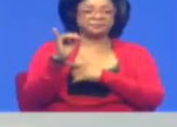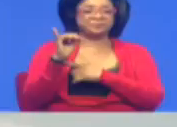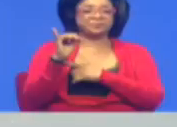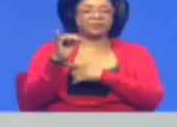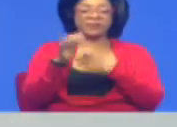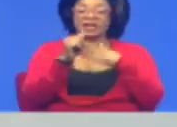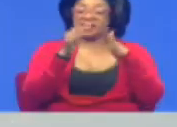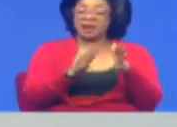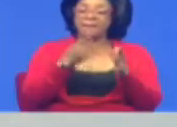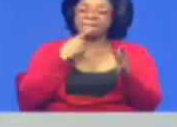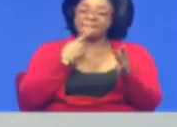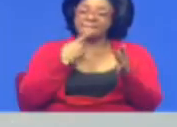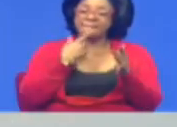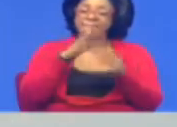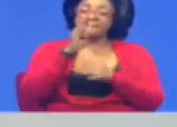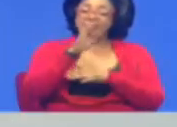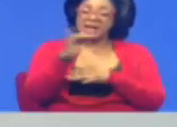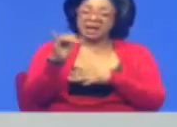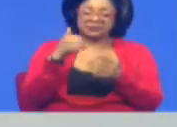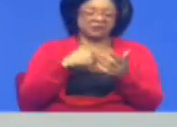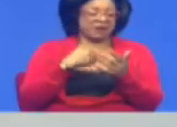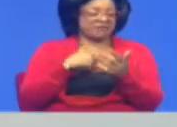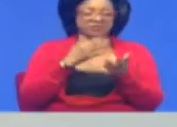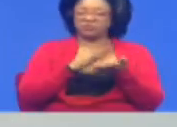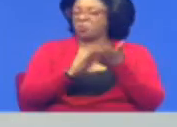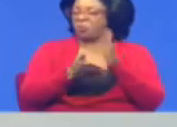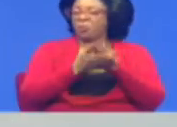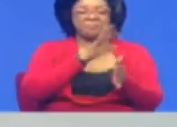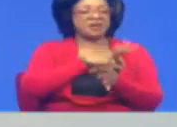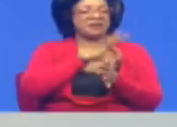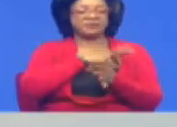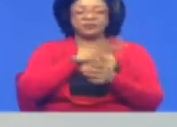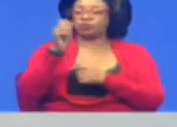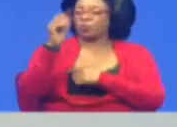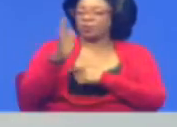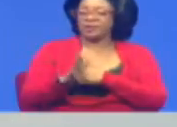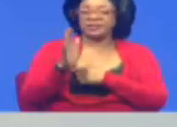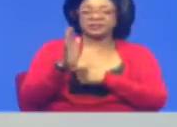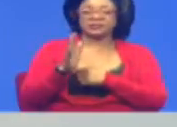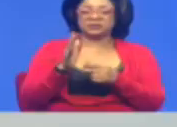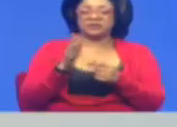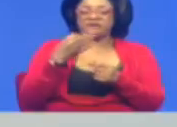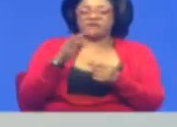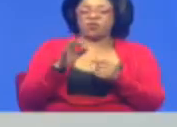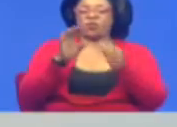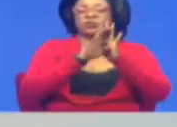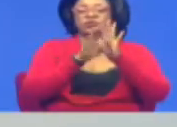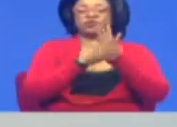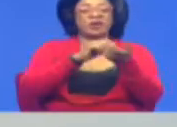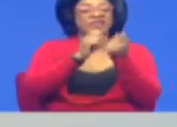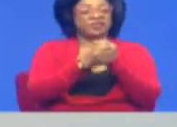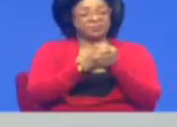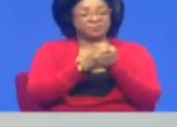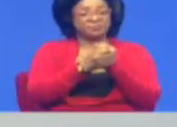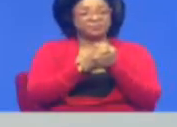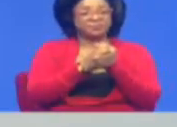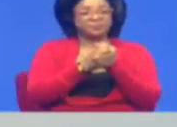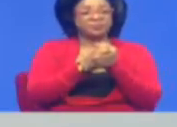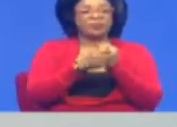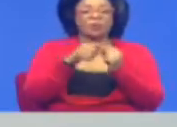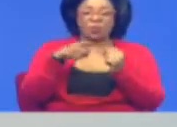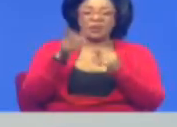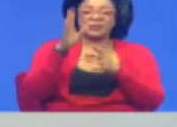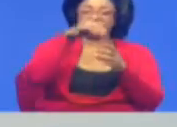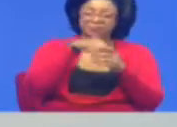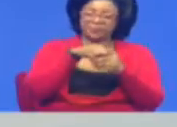leaders say the BBI offers no apparent benefits to Kenyans to warrant constitutional reforms and will in fact claw